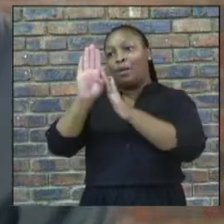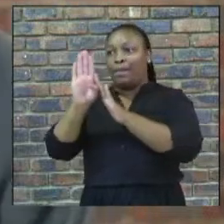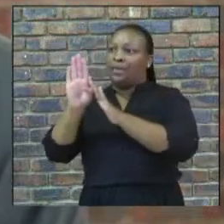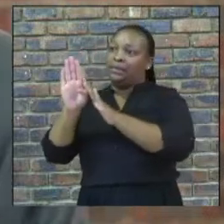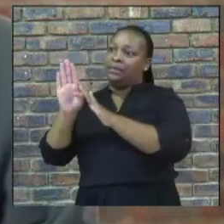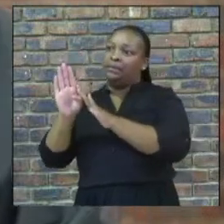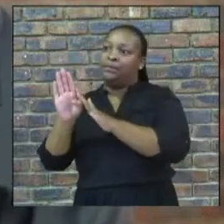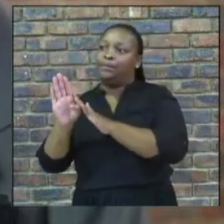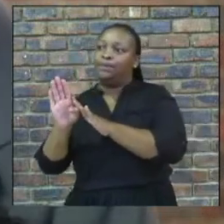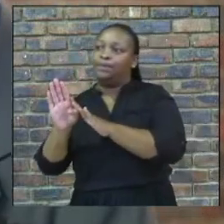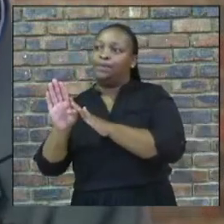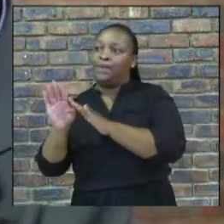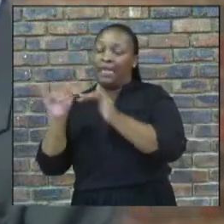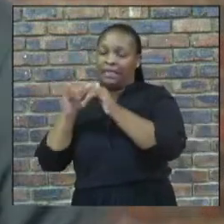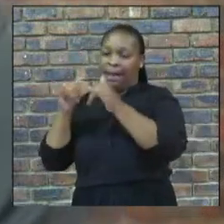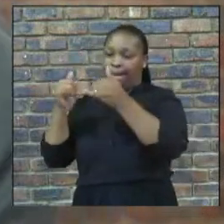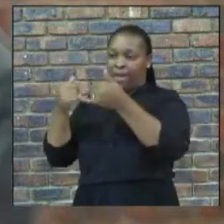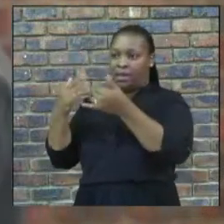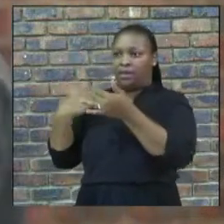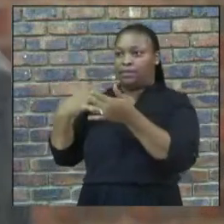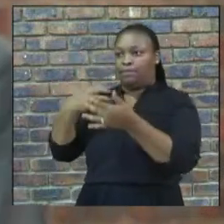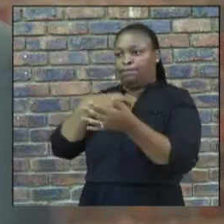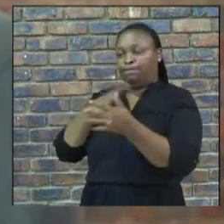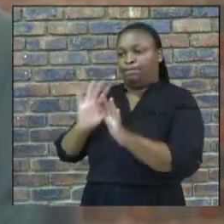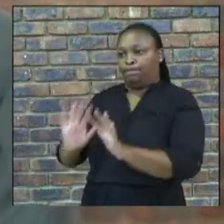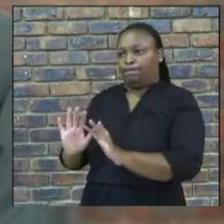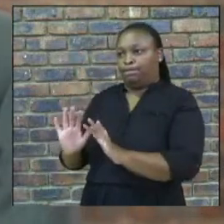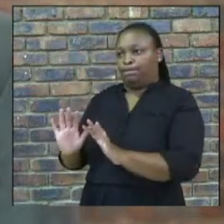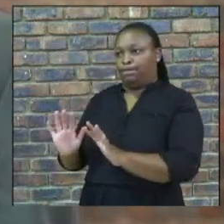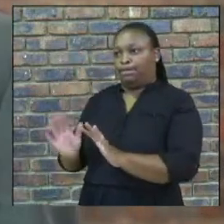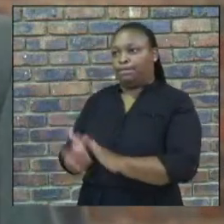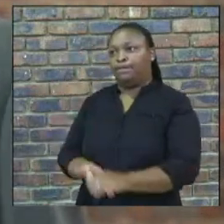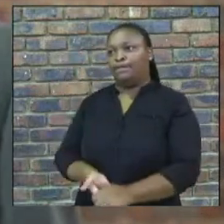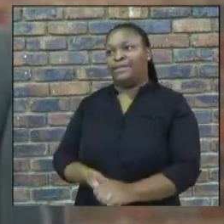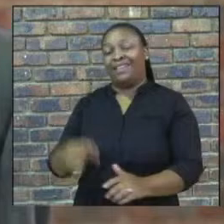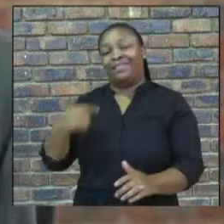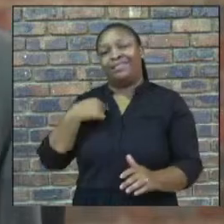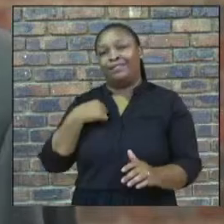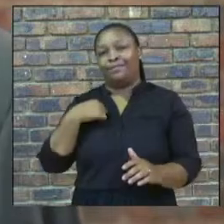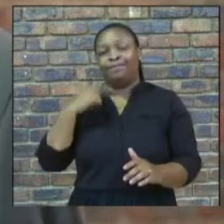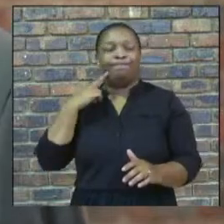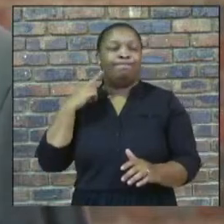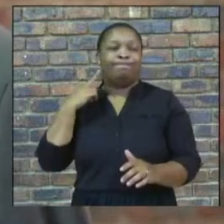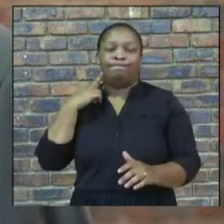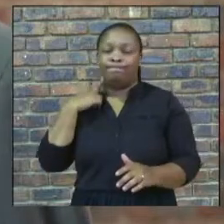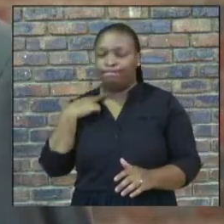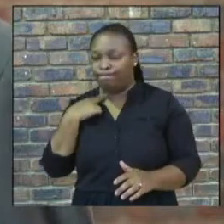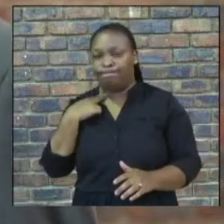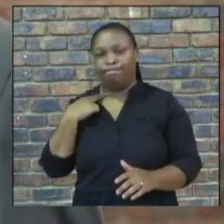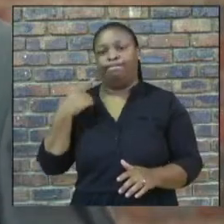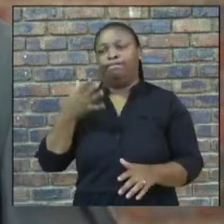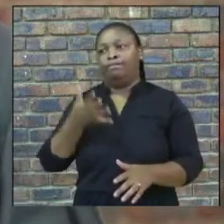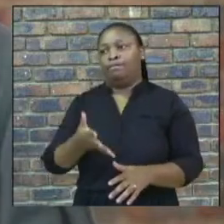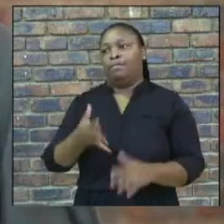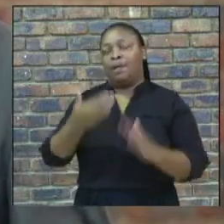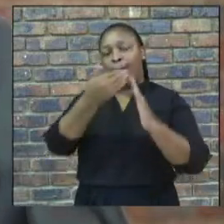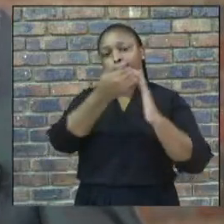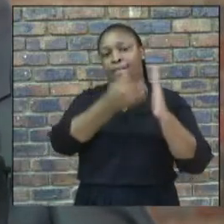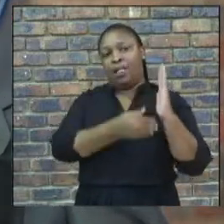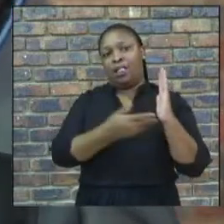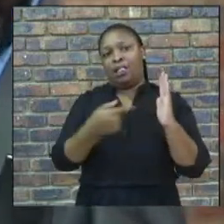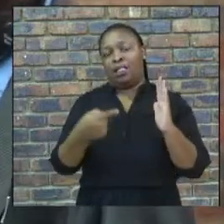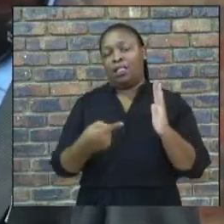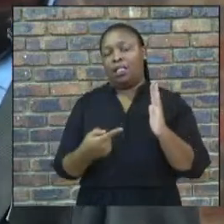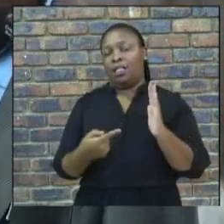Mine is to say, firstly, I'm a little bit disappointed by the bill that is just